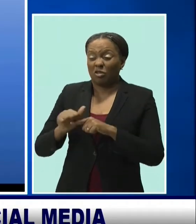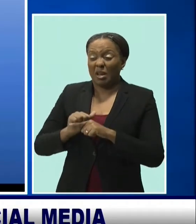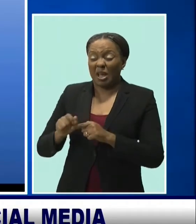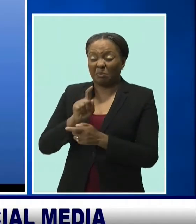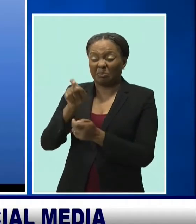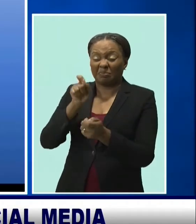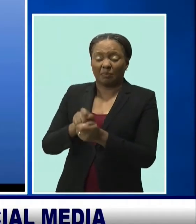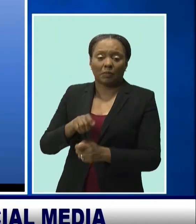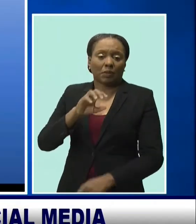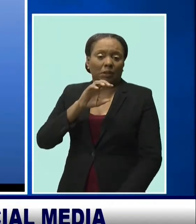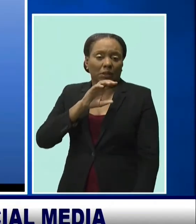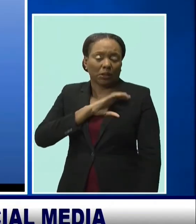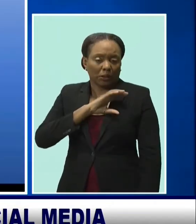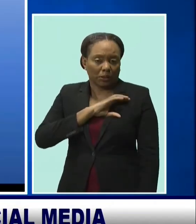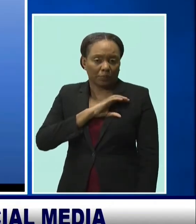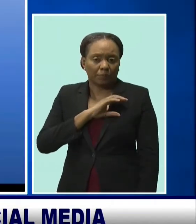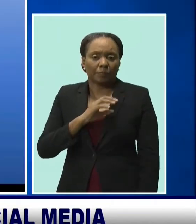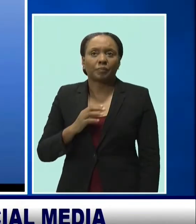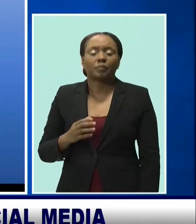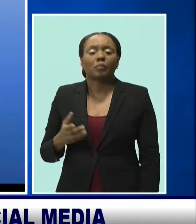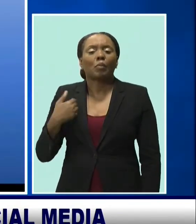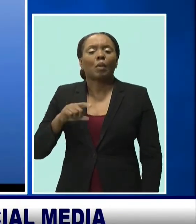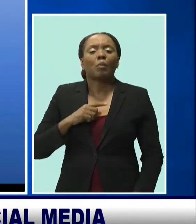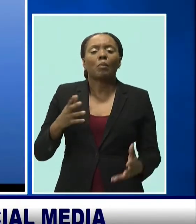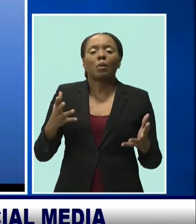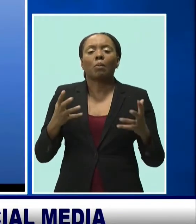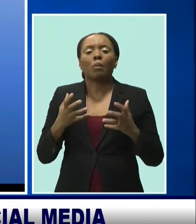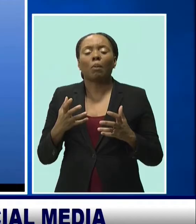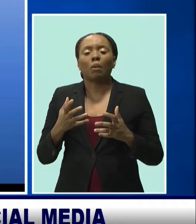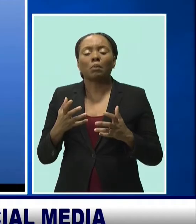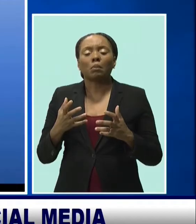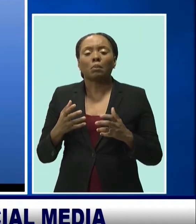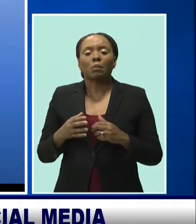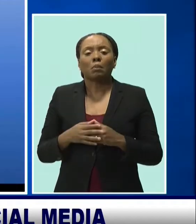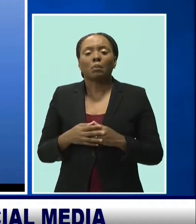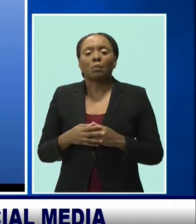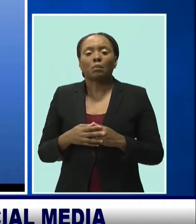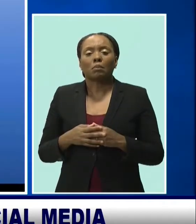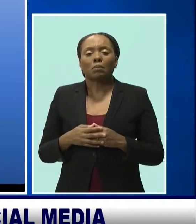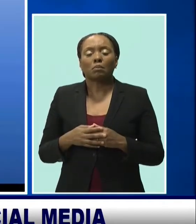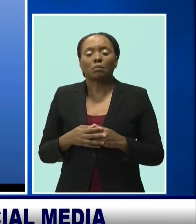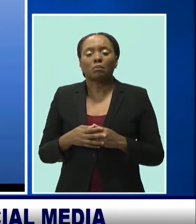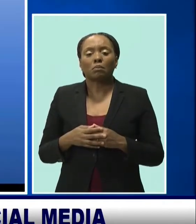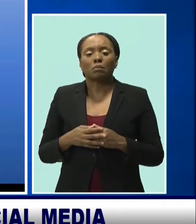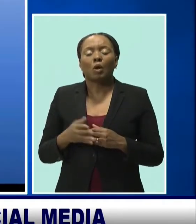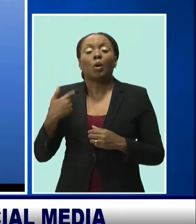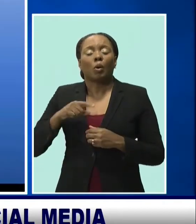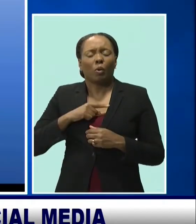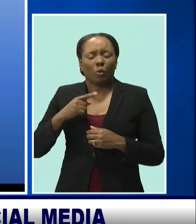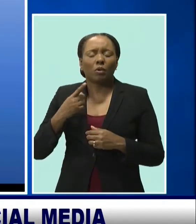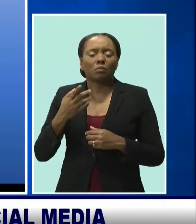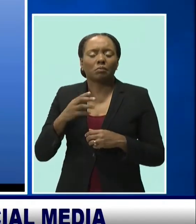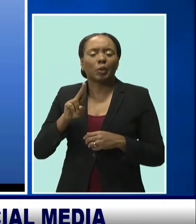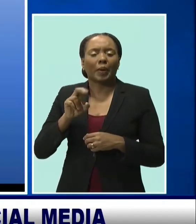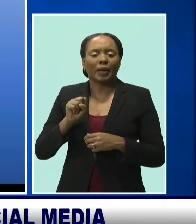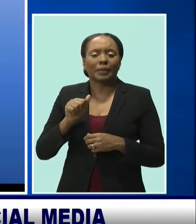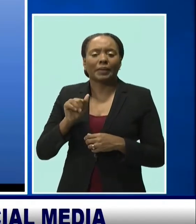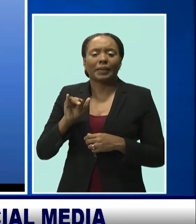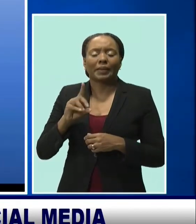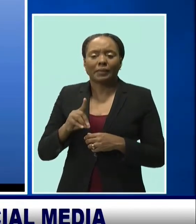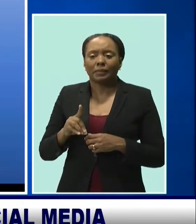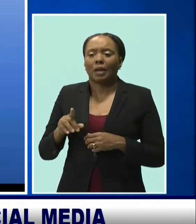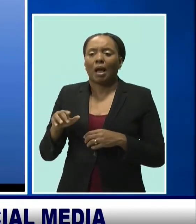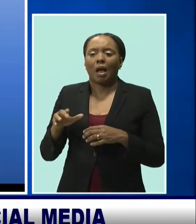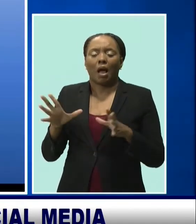on USAID's capacity strengthening efforts, which took place in March with immigration and custom officials and